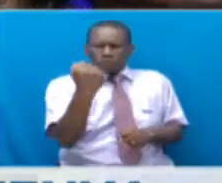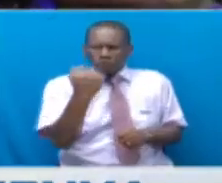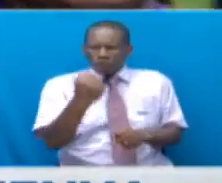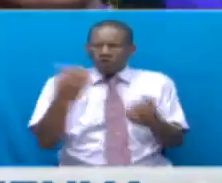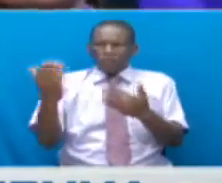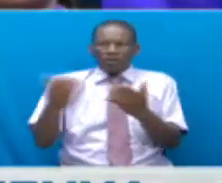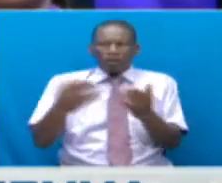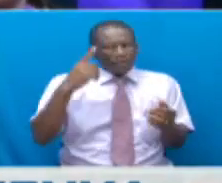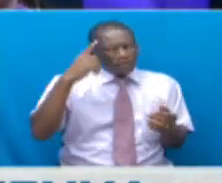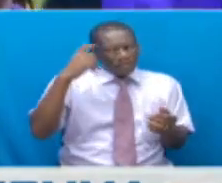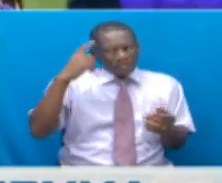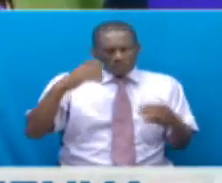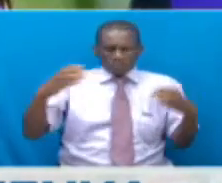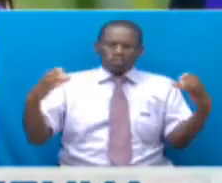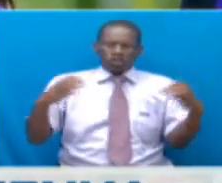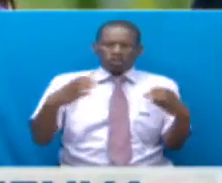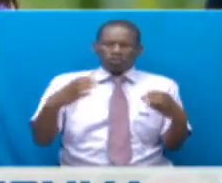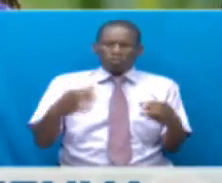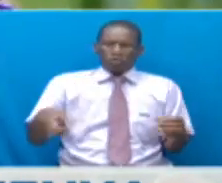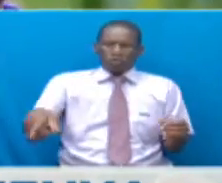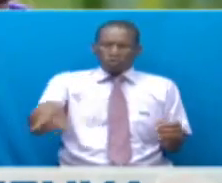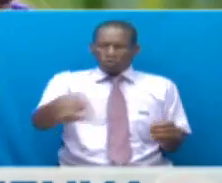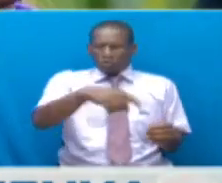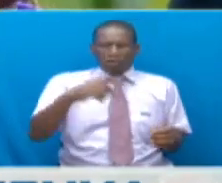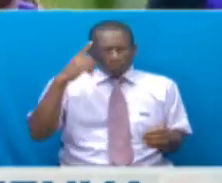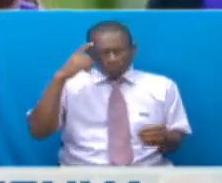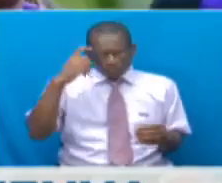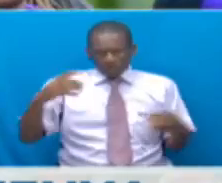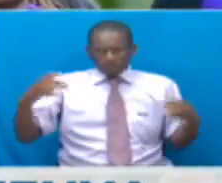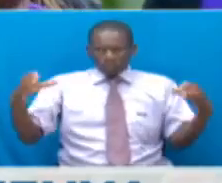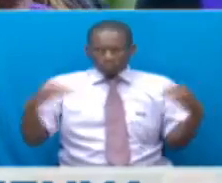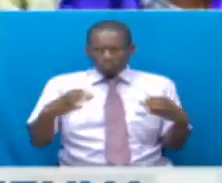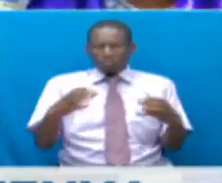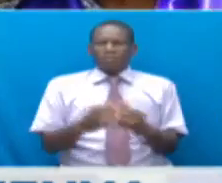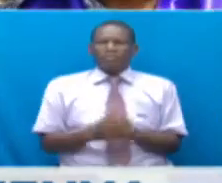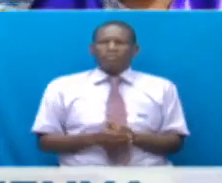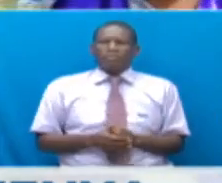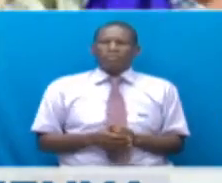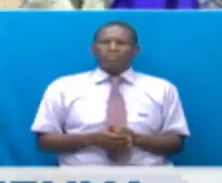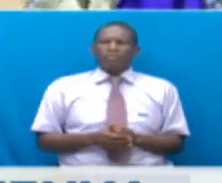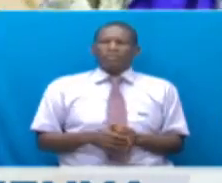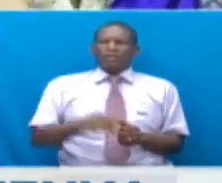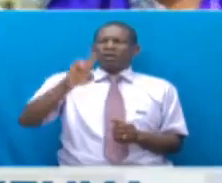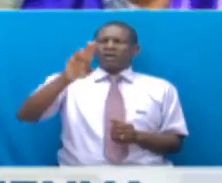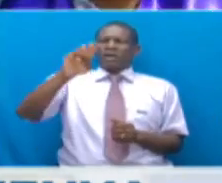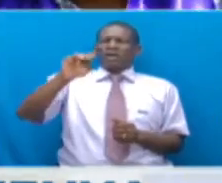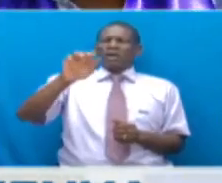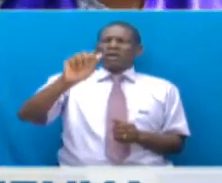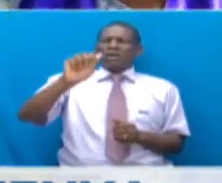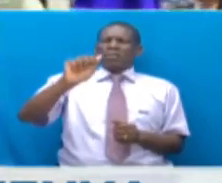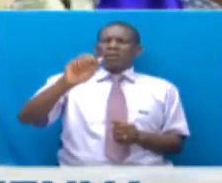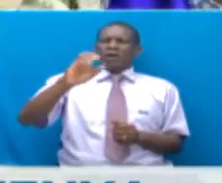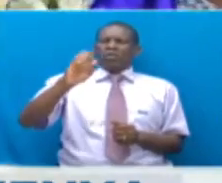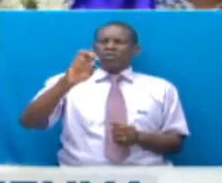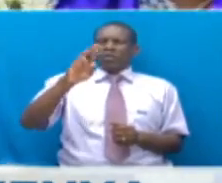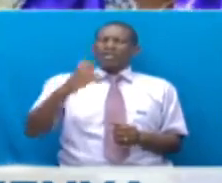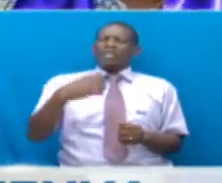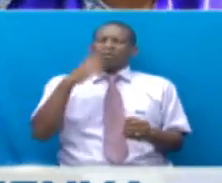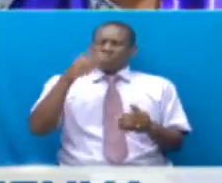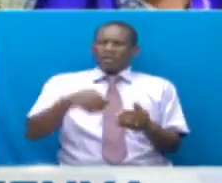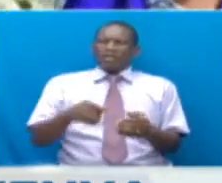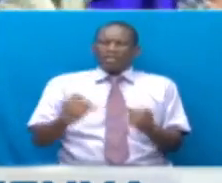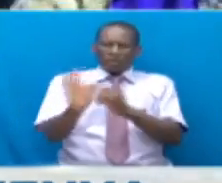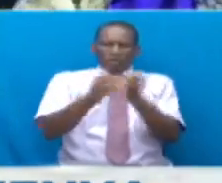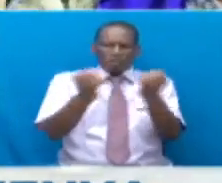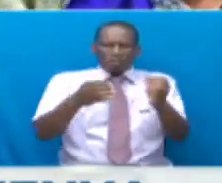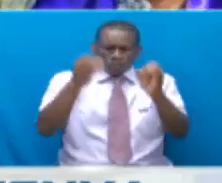dream team. We are the dream team. Mwaure said it is time the country brought in new blood